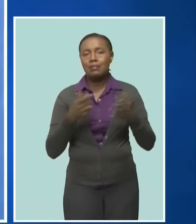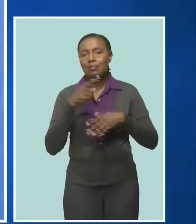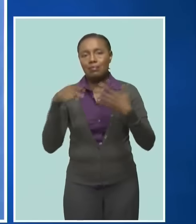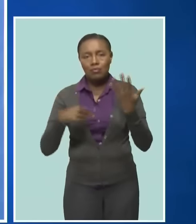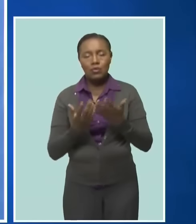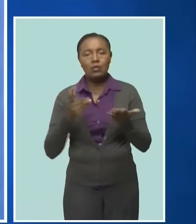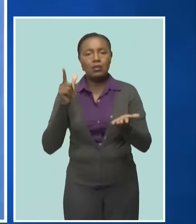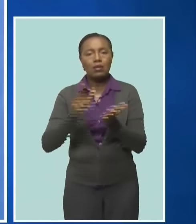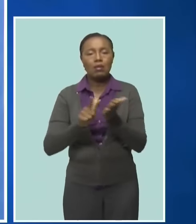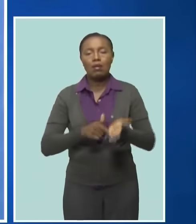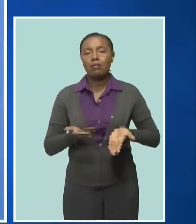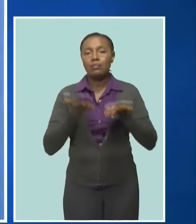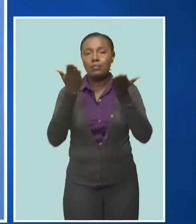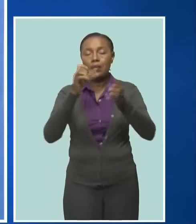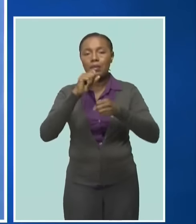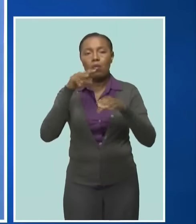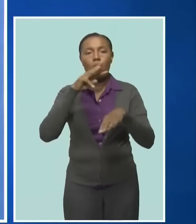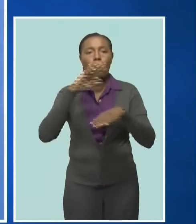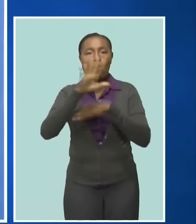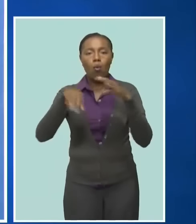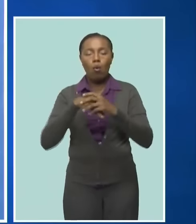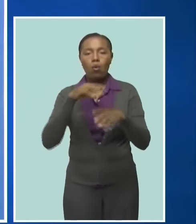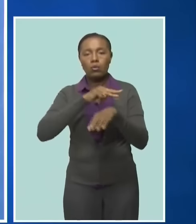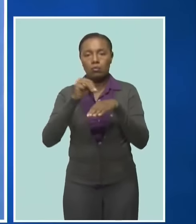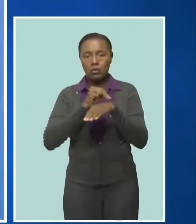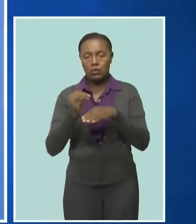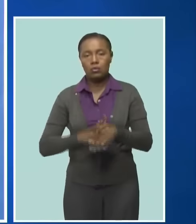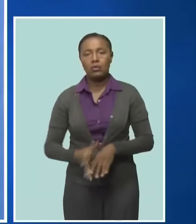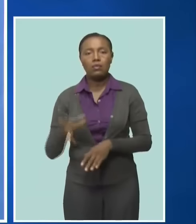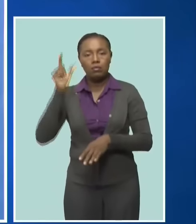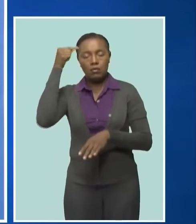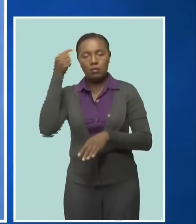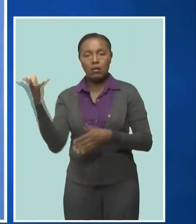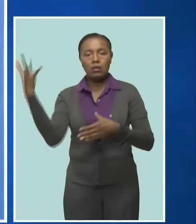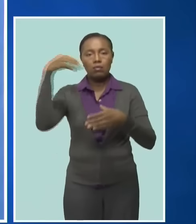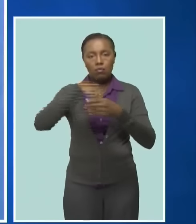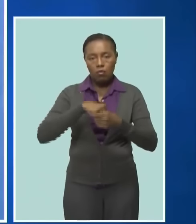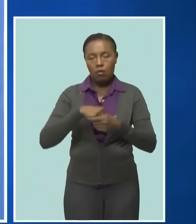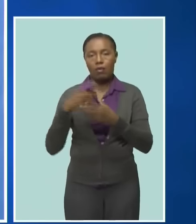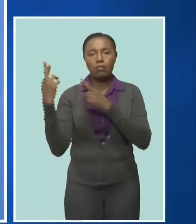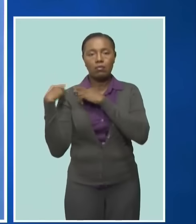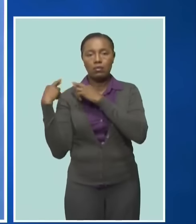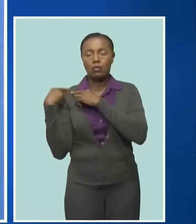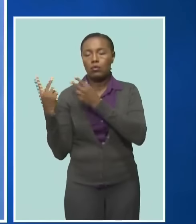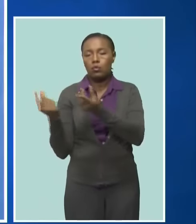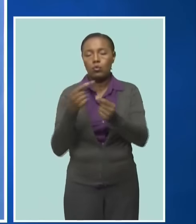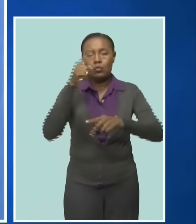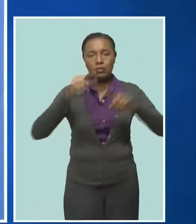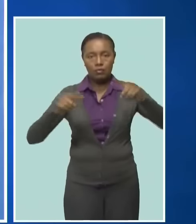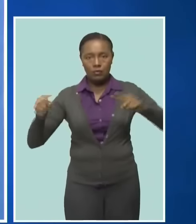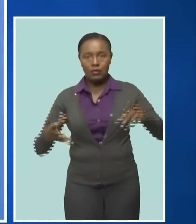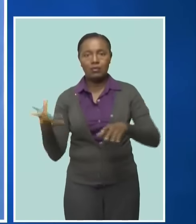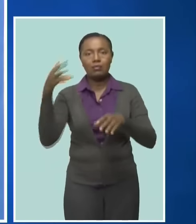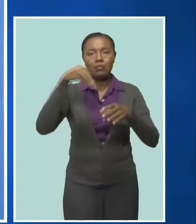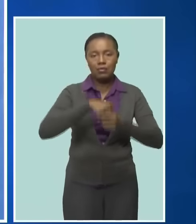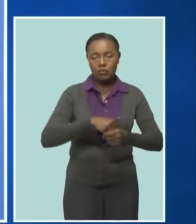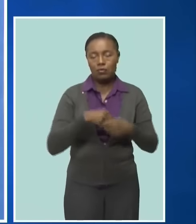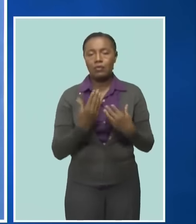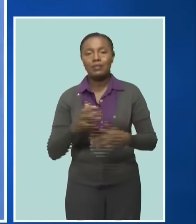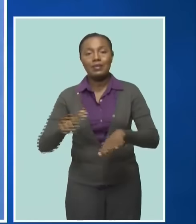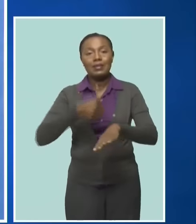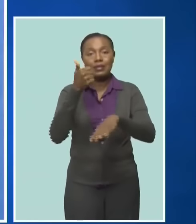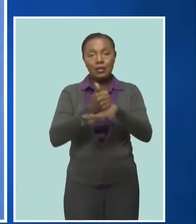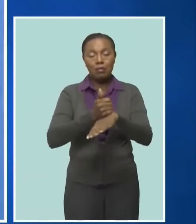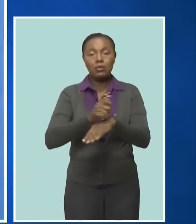legislation, which means that all the ministries of government are being tasked to do very specific things and to set in place in the